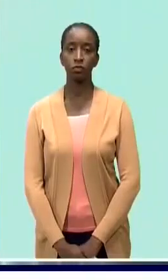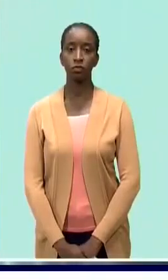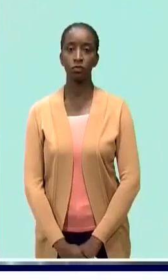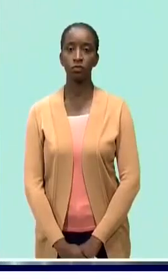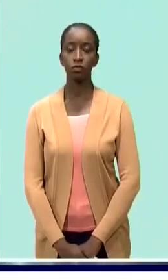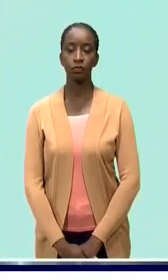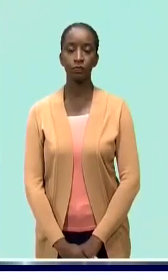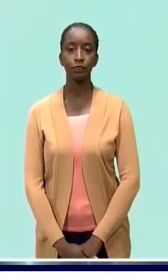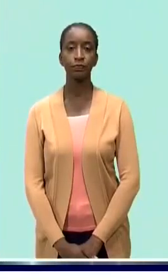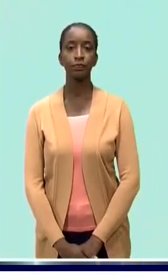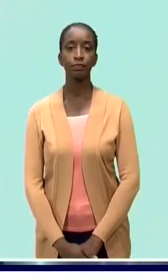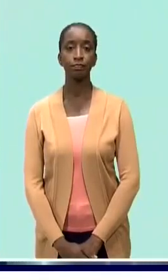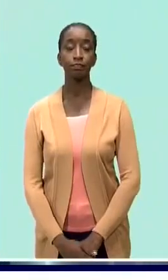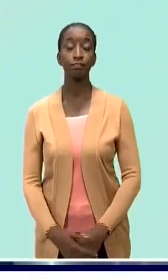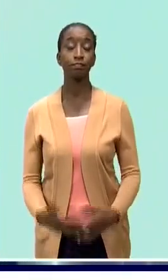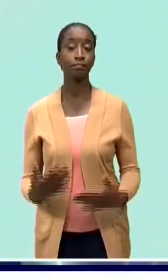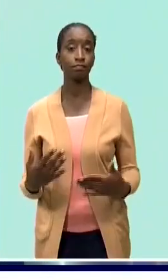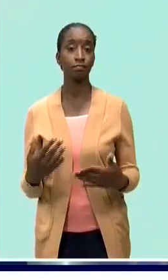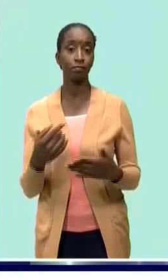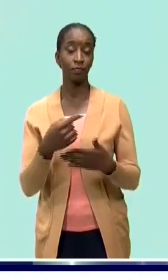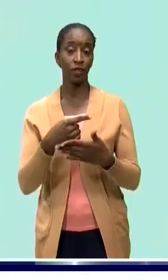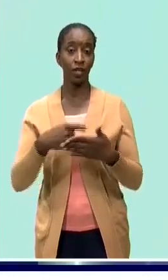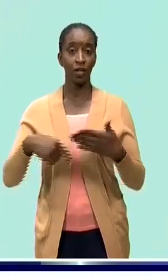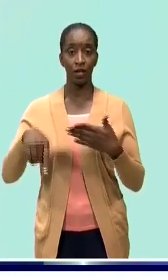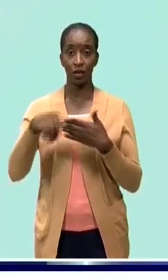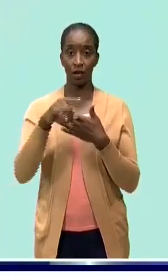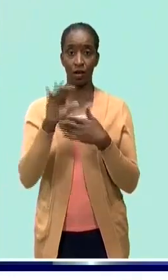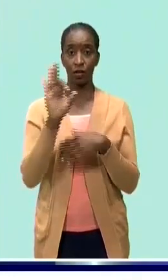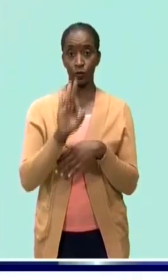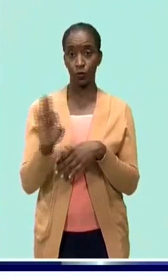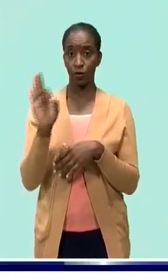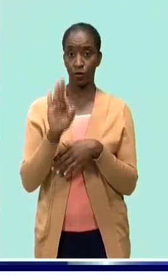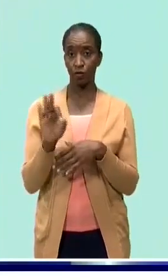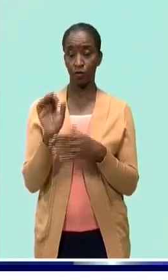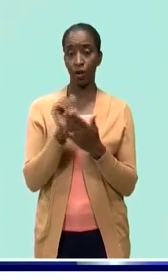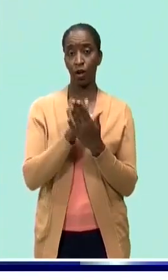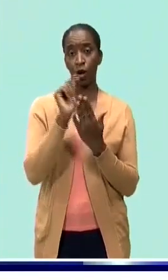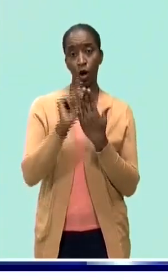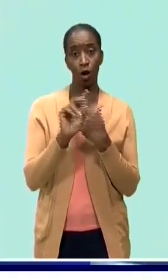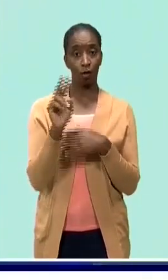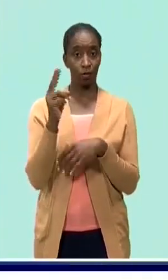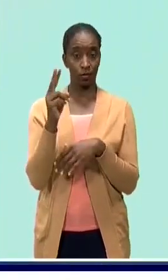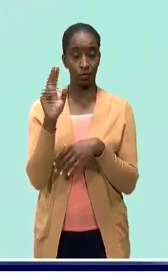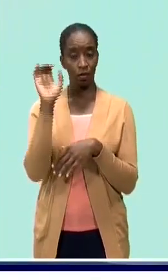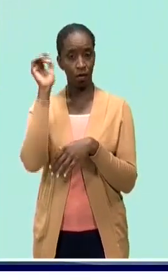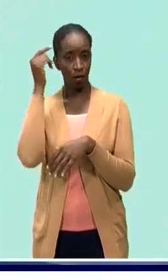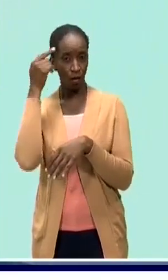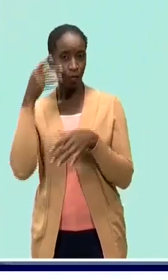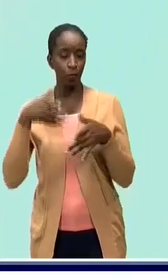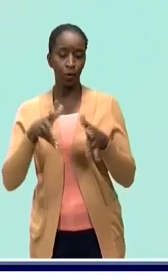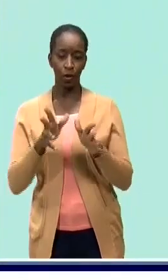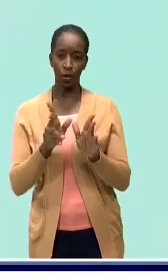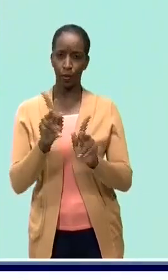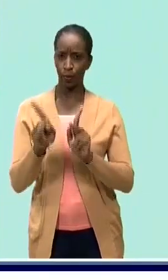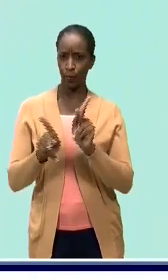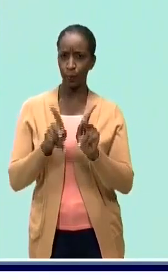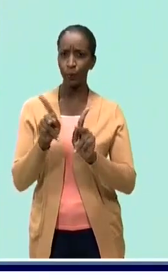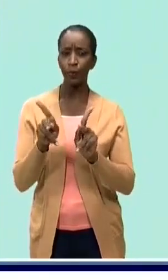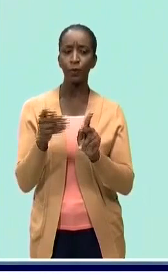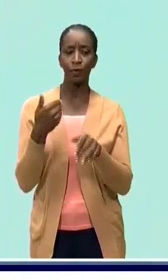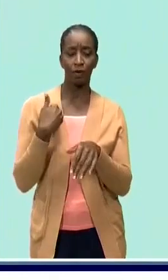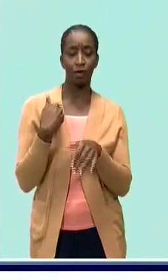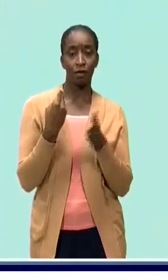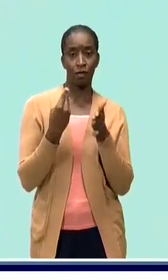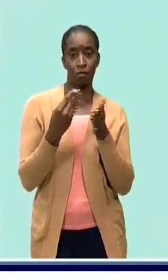And in our top story, from next Friday, August the 2nd, government will significantly ease foreign exchange controls. This will